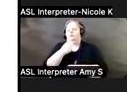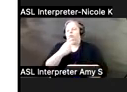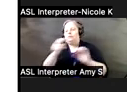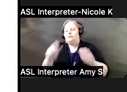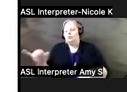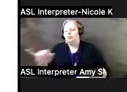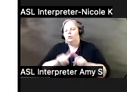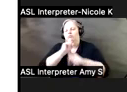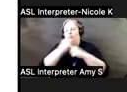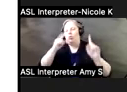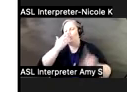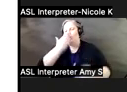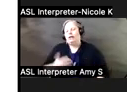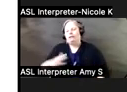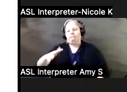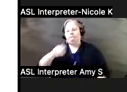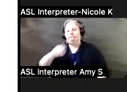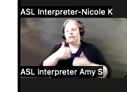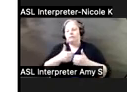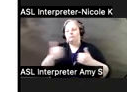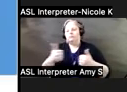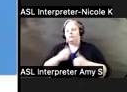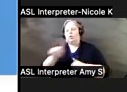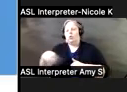really work very well as a standalone option for gaming.